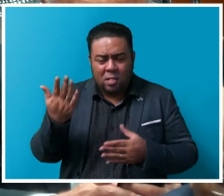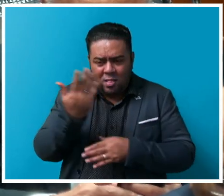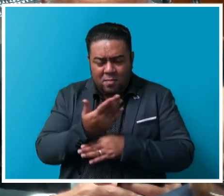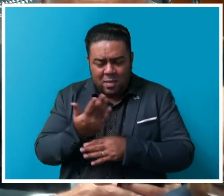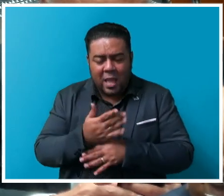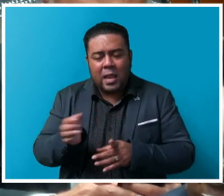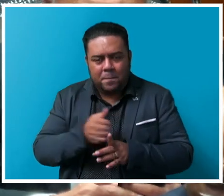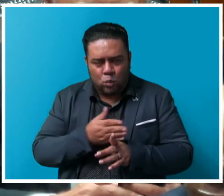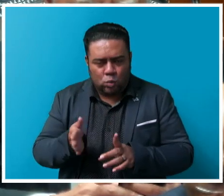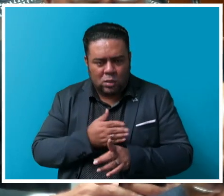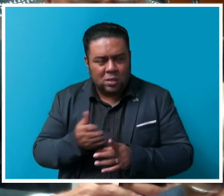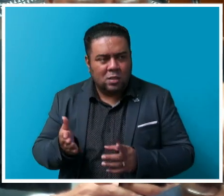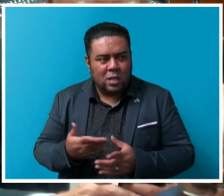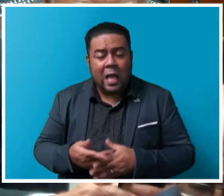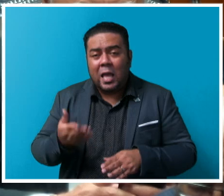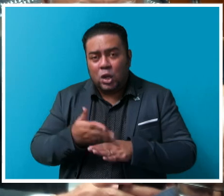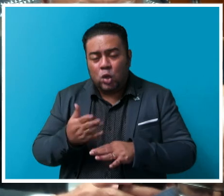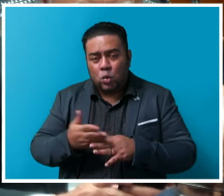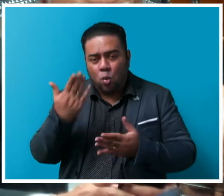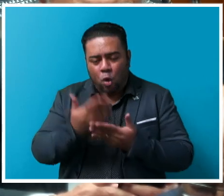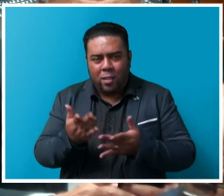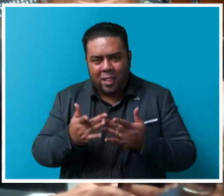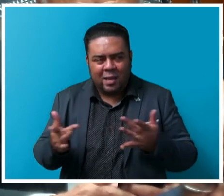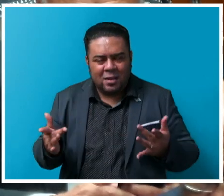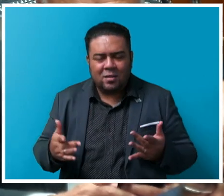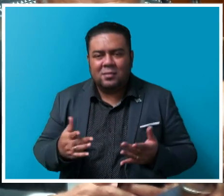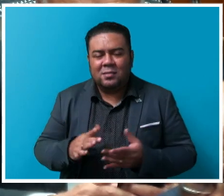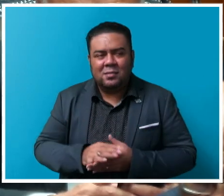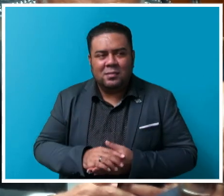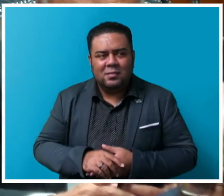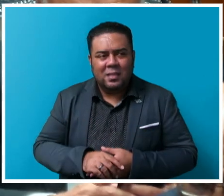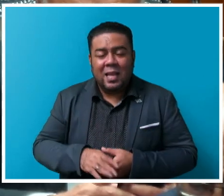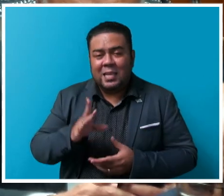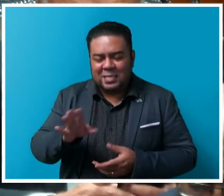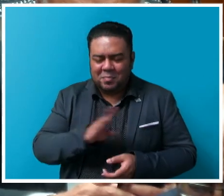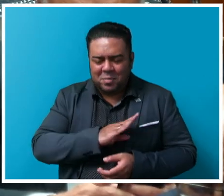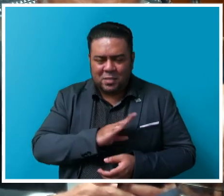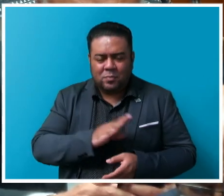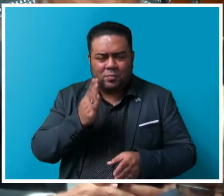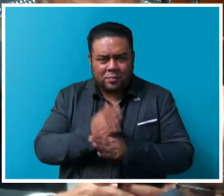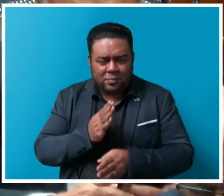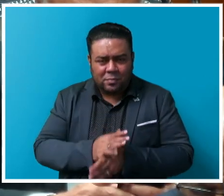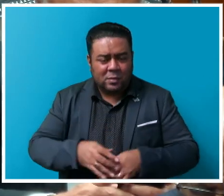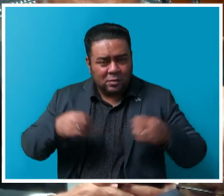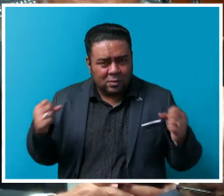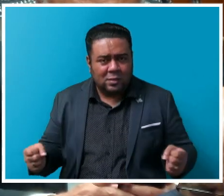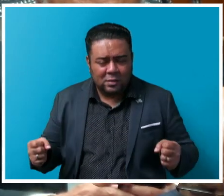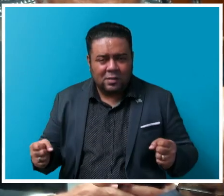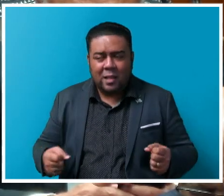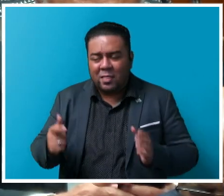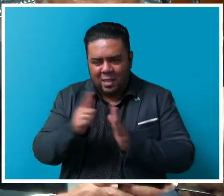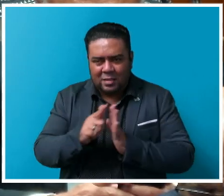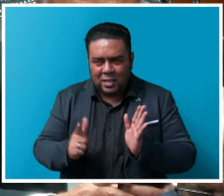and abuse. A new online service commissioner has been appointed, and he is busily working on strengthening the current